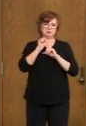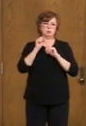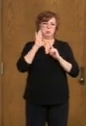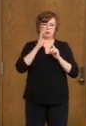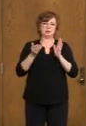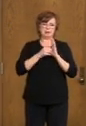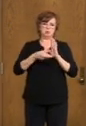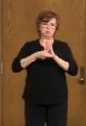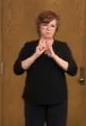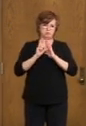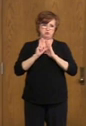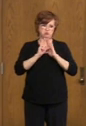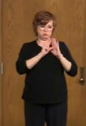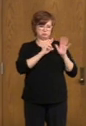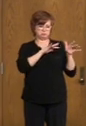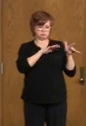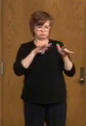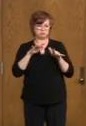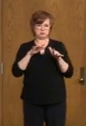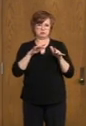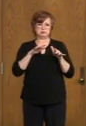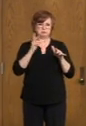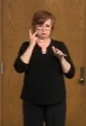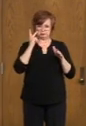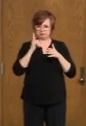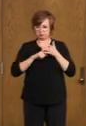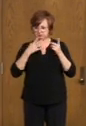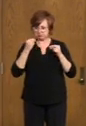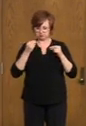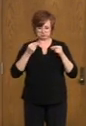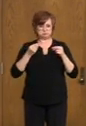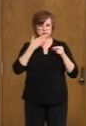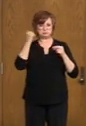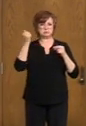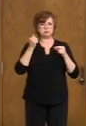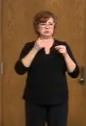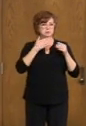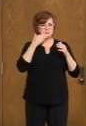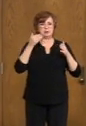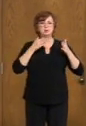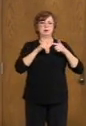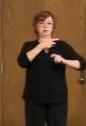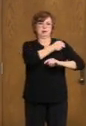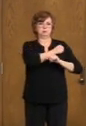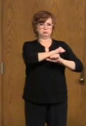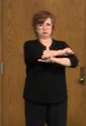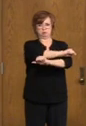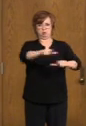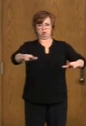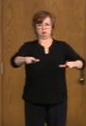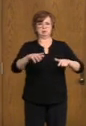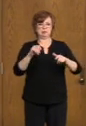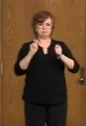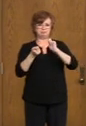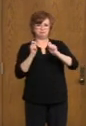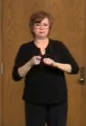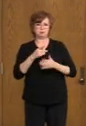and others as we learn more about how to best immunize people as quickly as possible and modify our program as